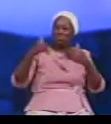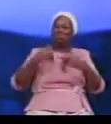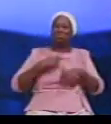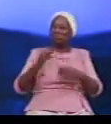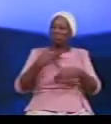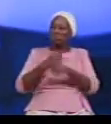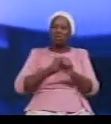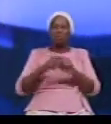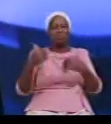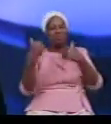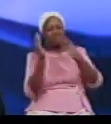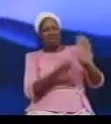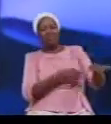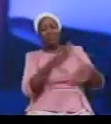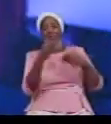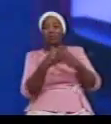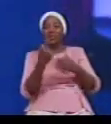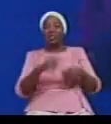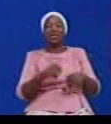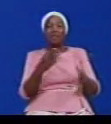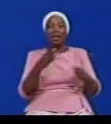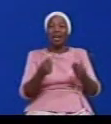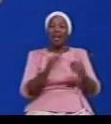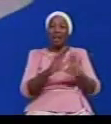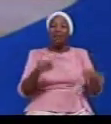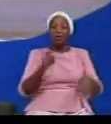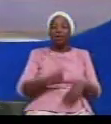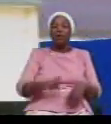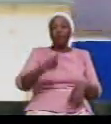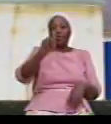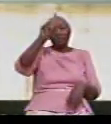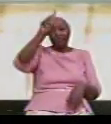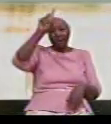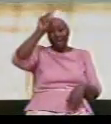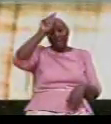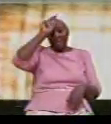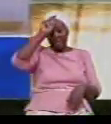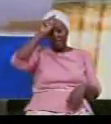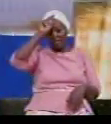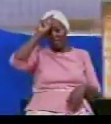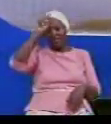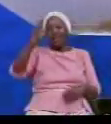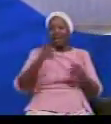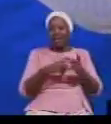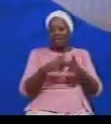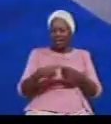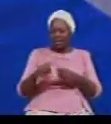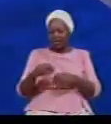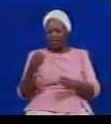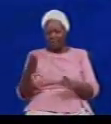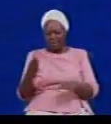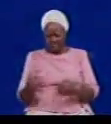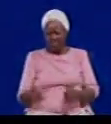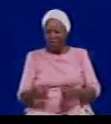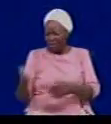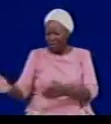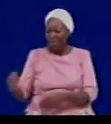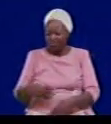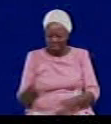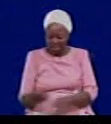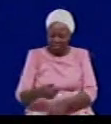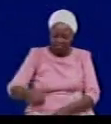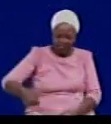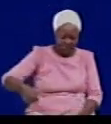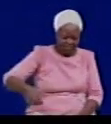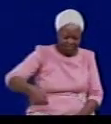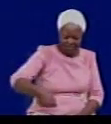is not like Egypt where you have to take the jerry can and then go and water it by yourself. The land